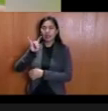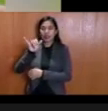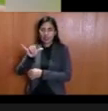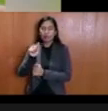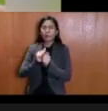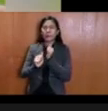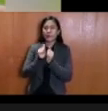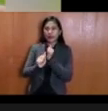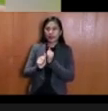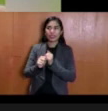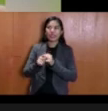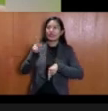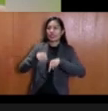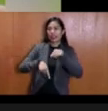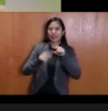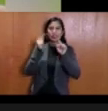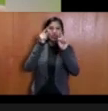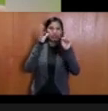goals